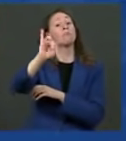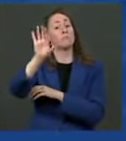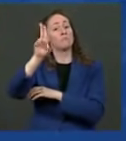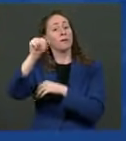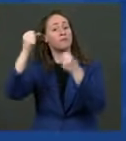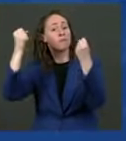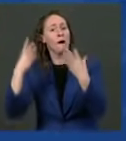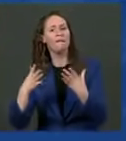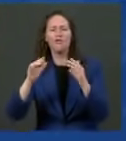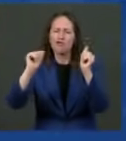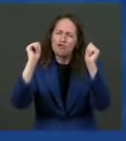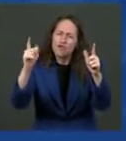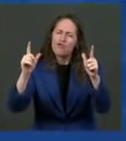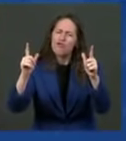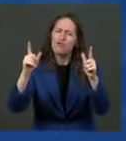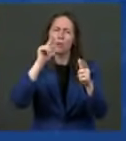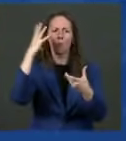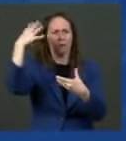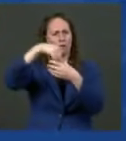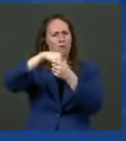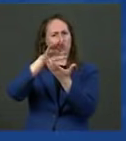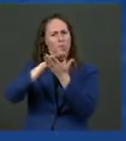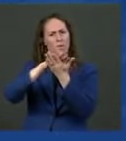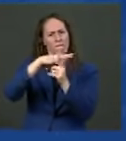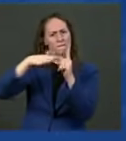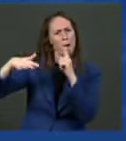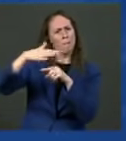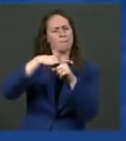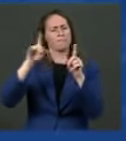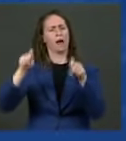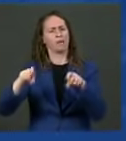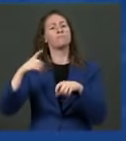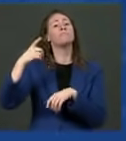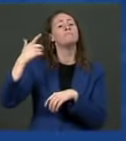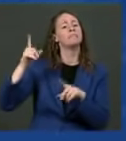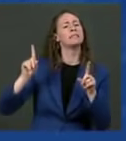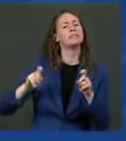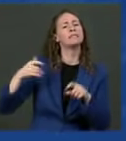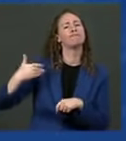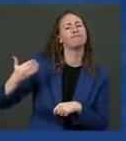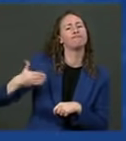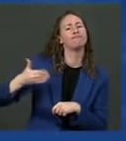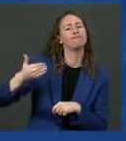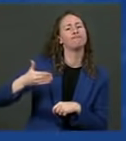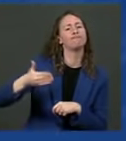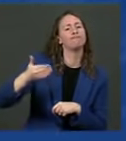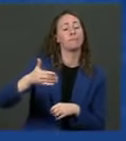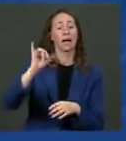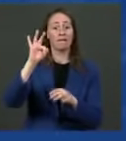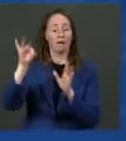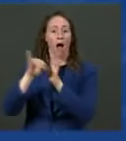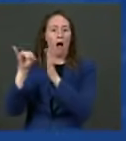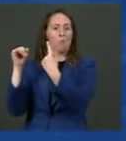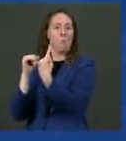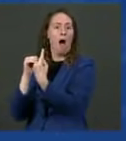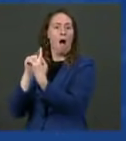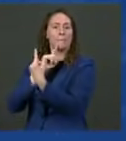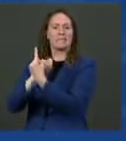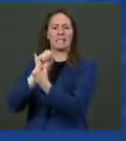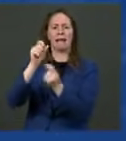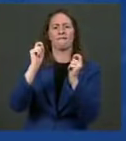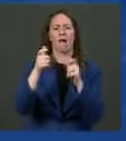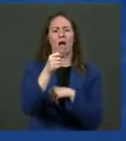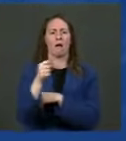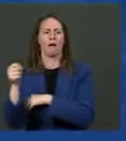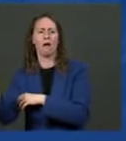I want all schools setting up regular testing programs to make sure we detect and isolate cases before they can spread. I will